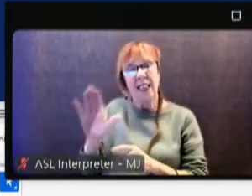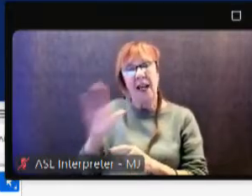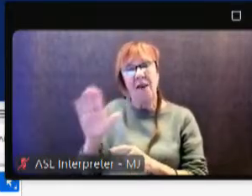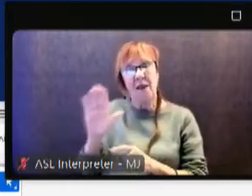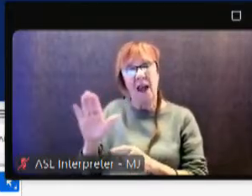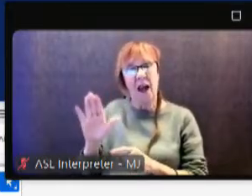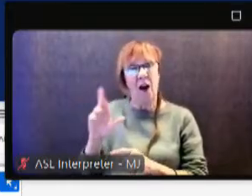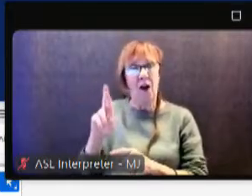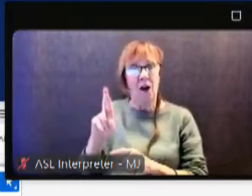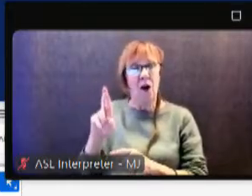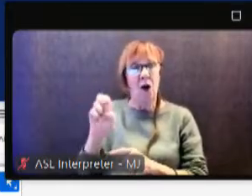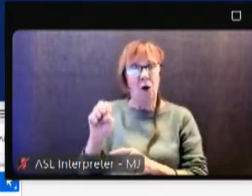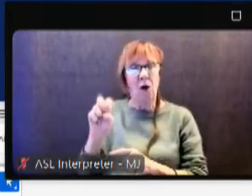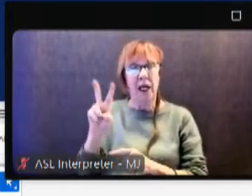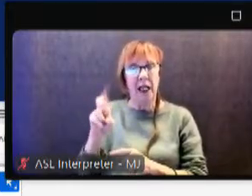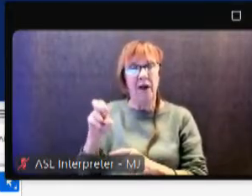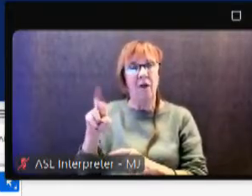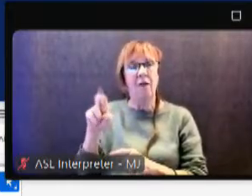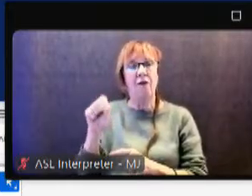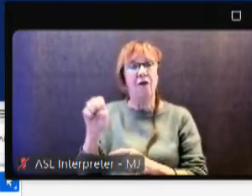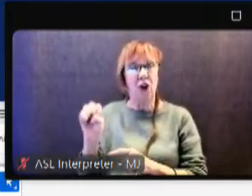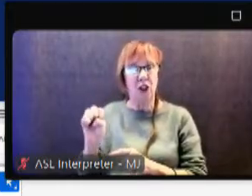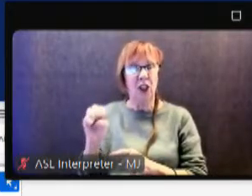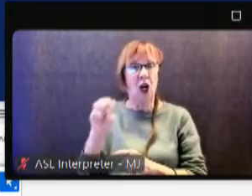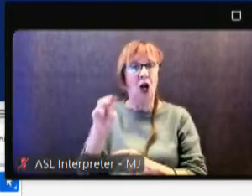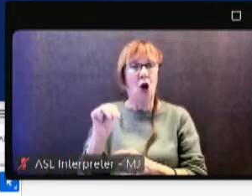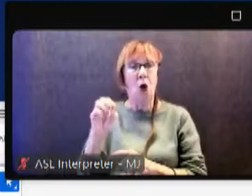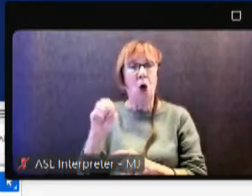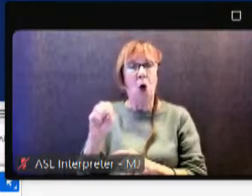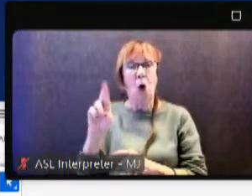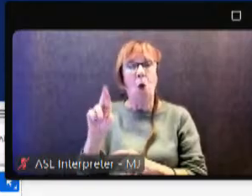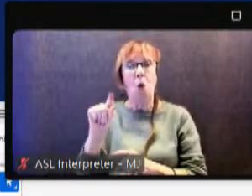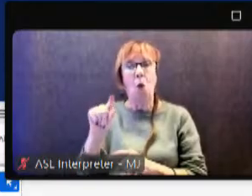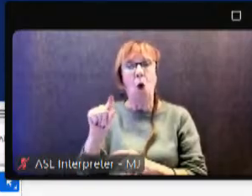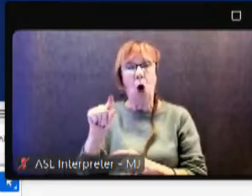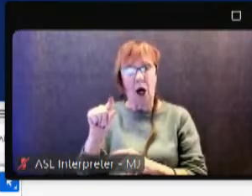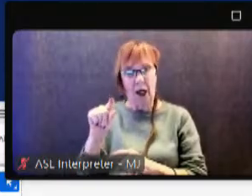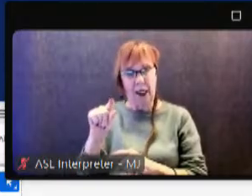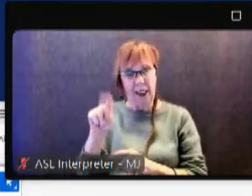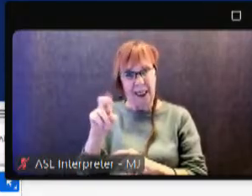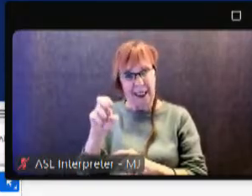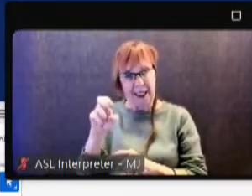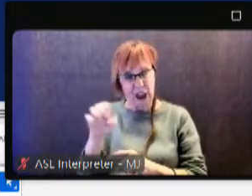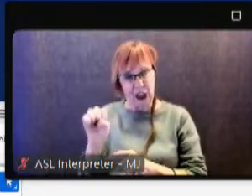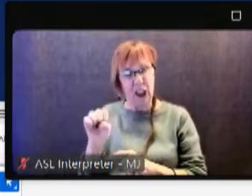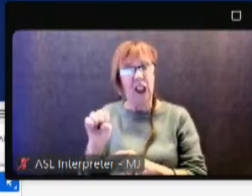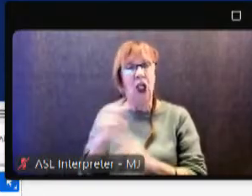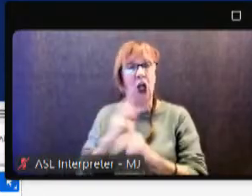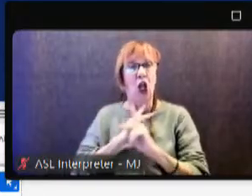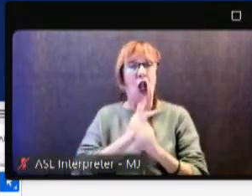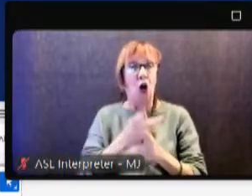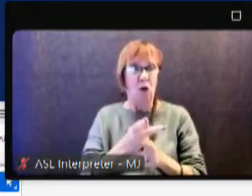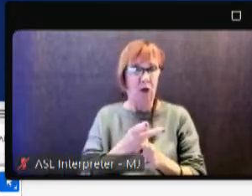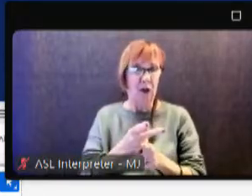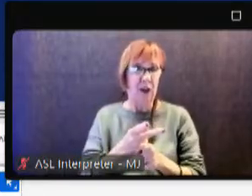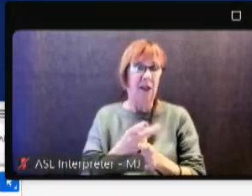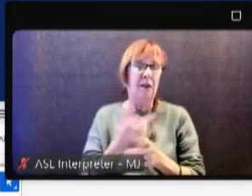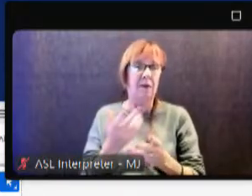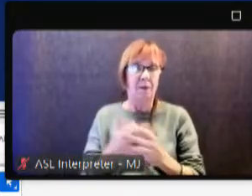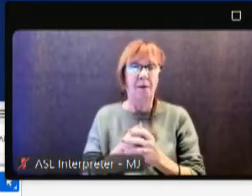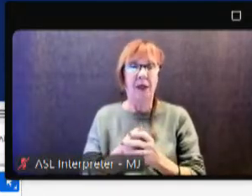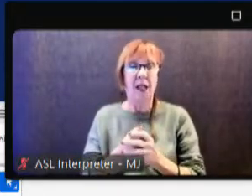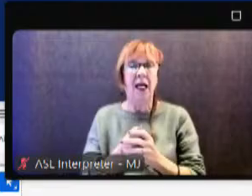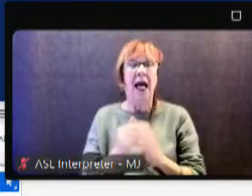reverse mortgage loans, especially in the wake of potential property loss or damage caused by the Eaton